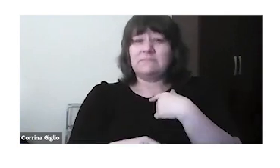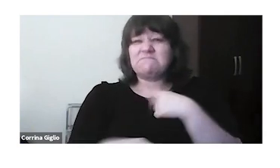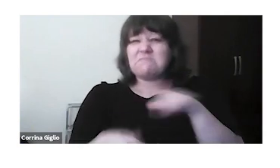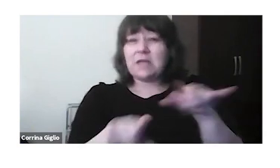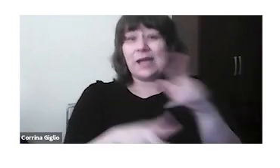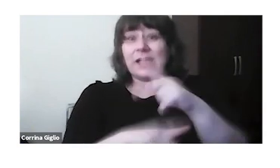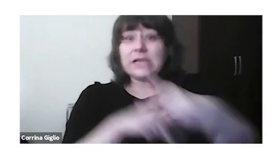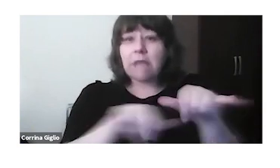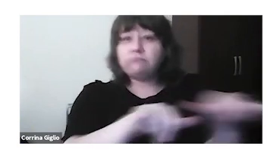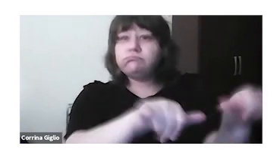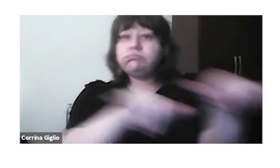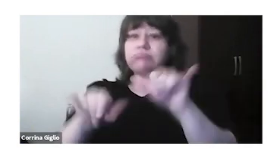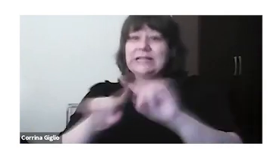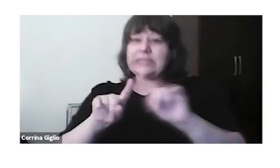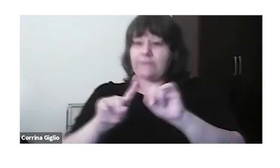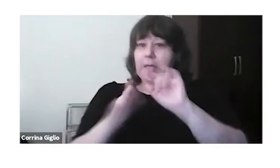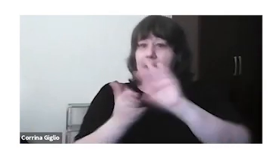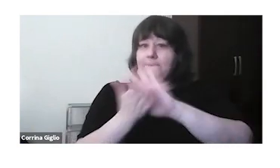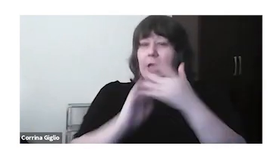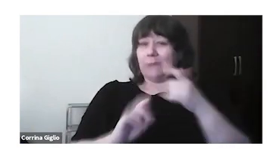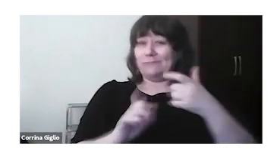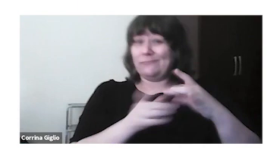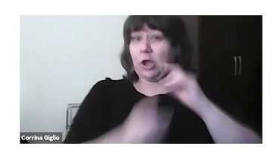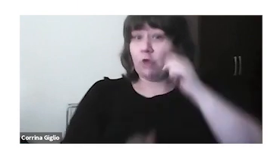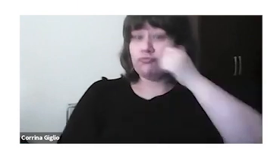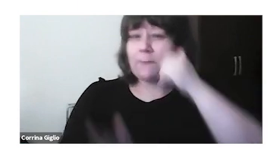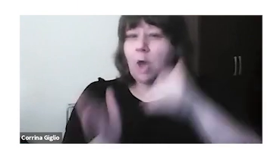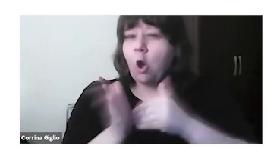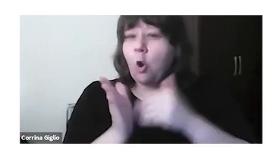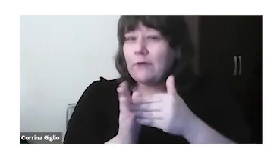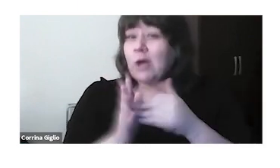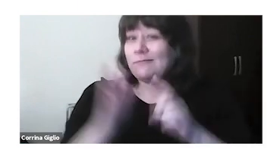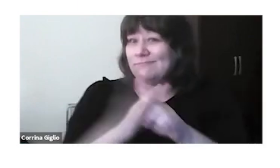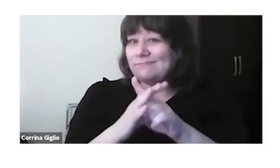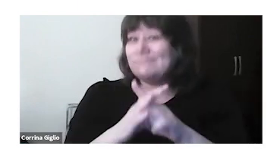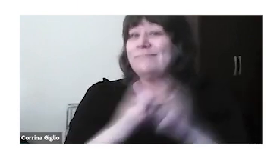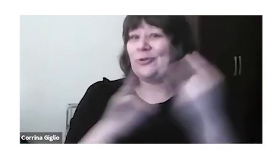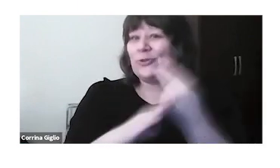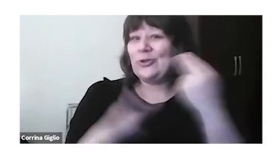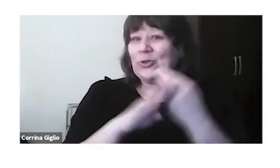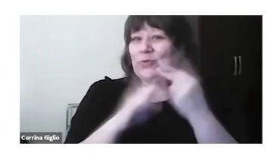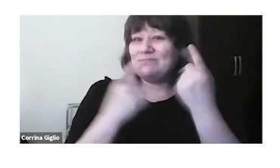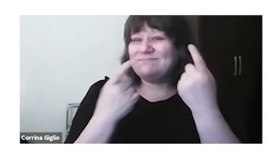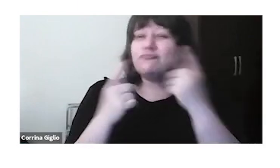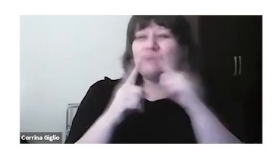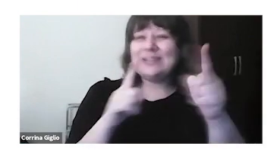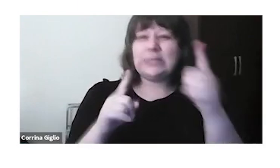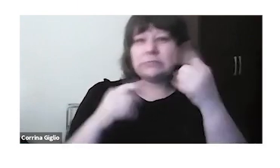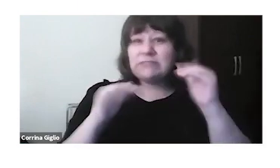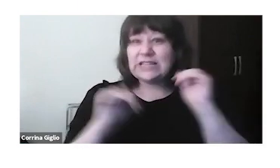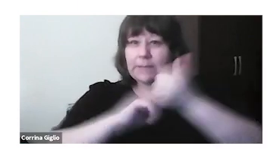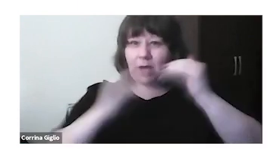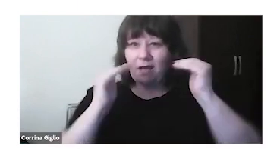became racialized, but we can agree that it's often been used nefariously to set up hierarchies. And